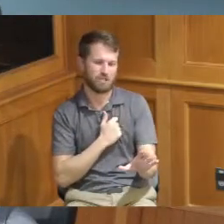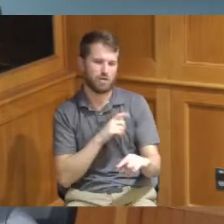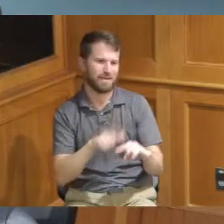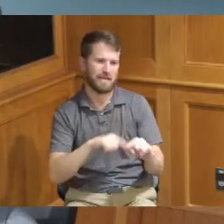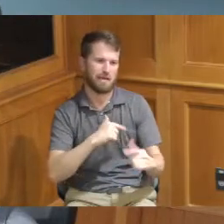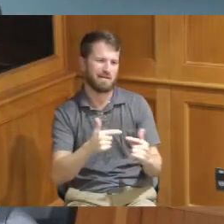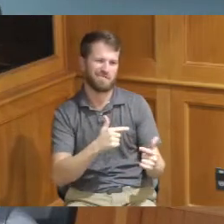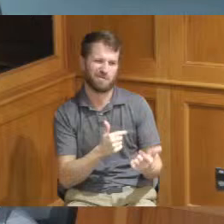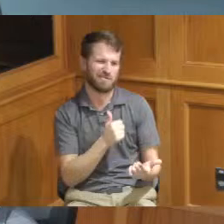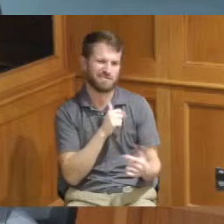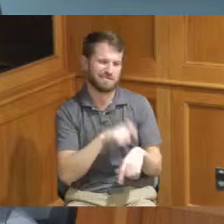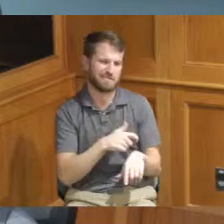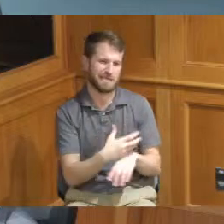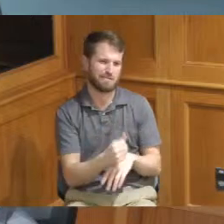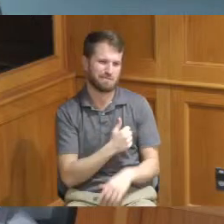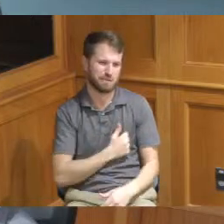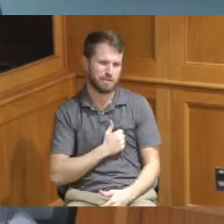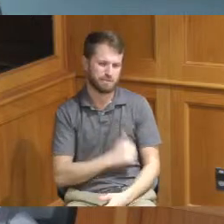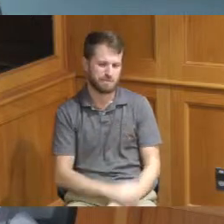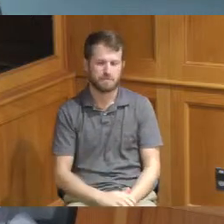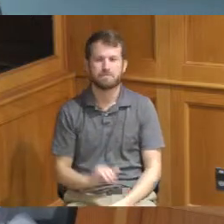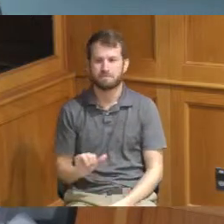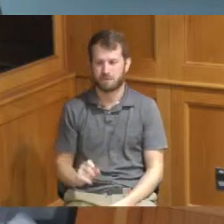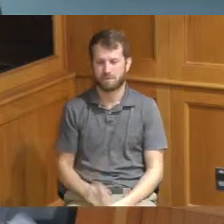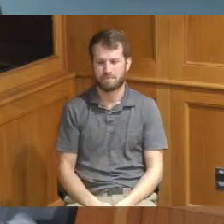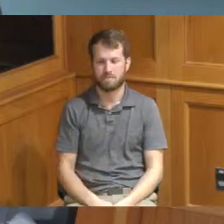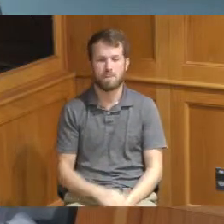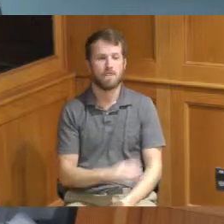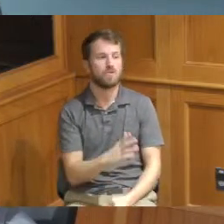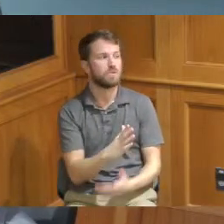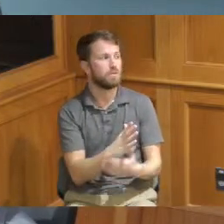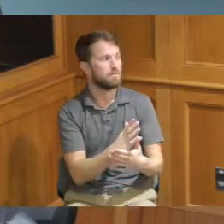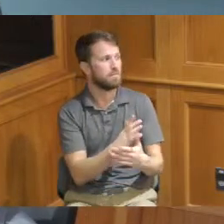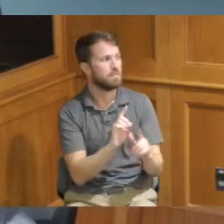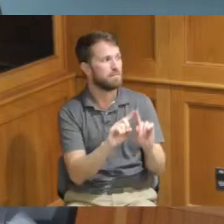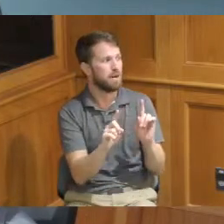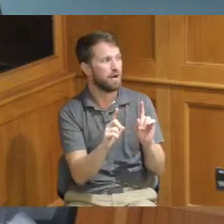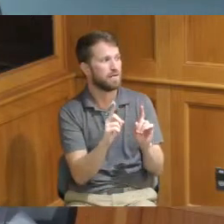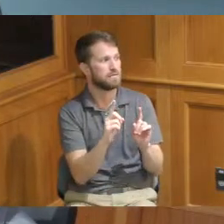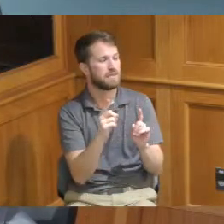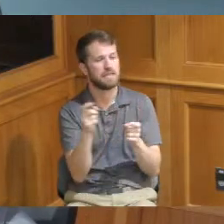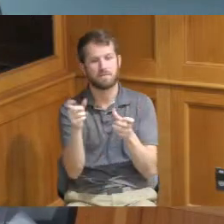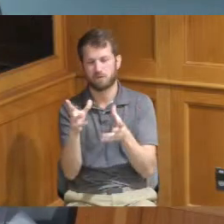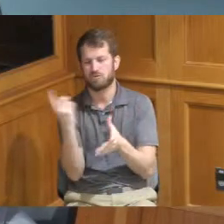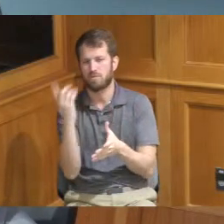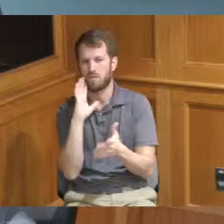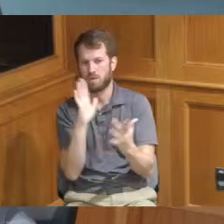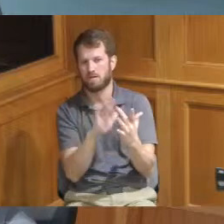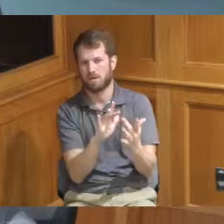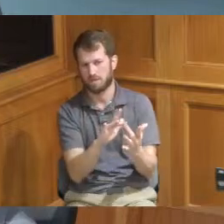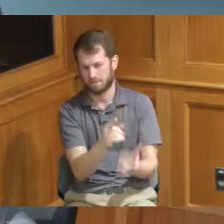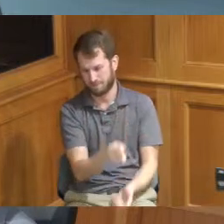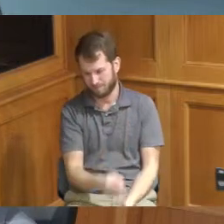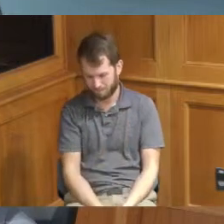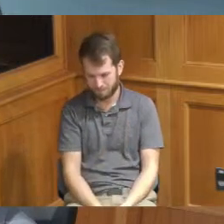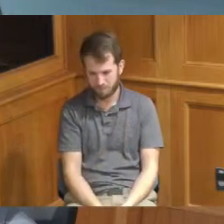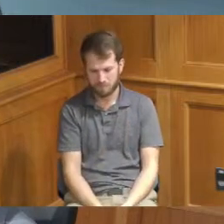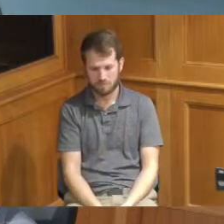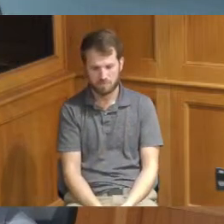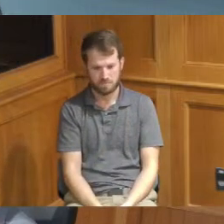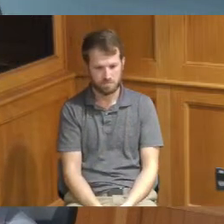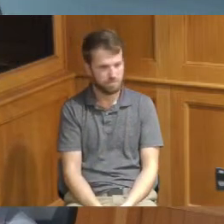forth. I'm sorry. Apologize. But we have someone from the administration talk with you.